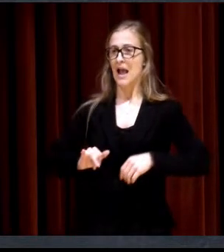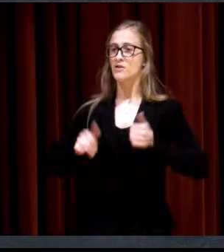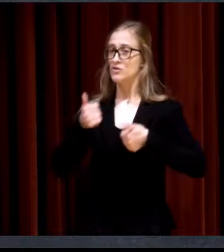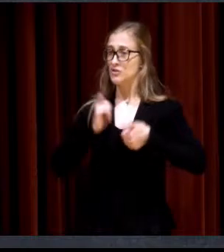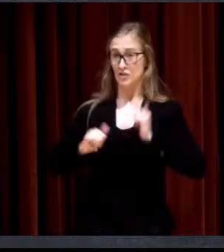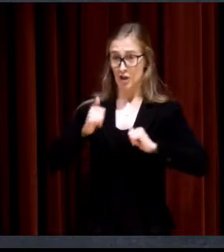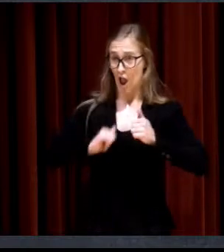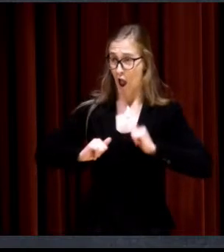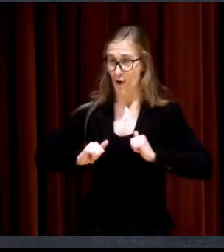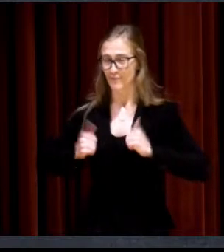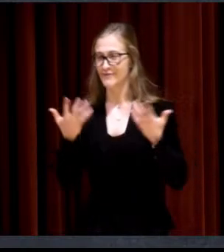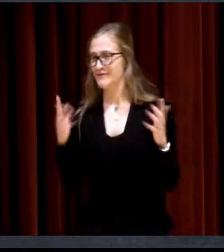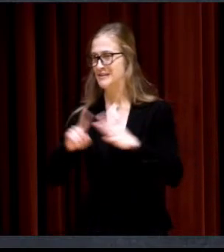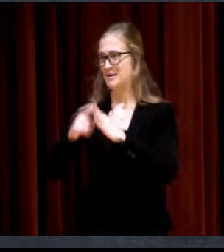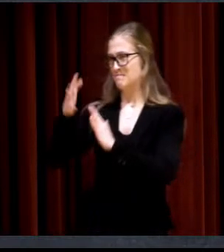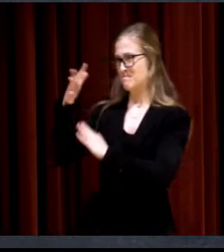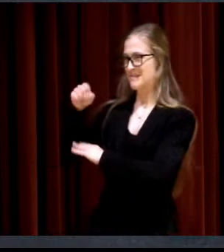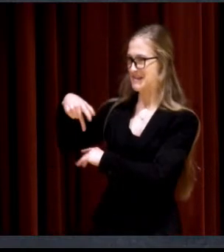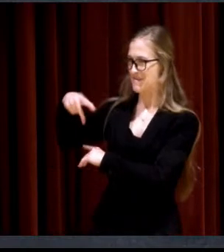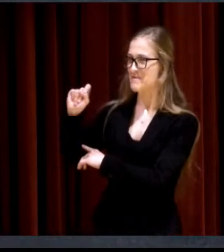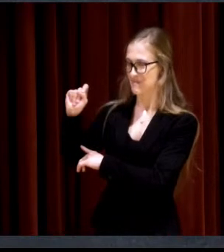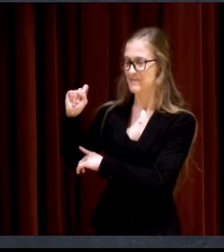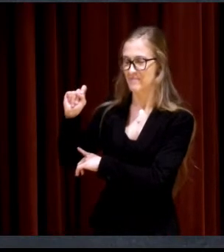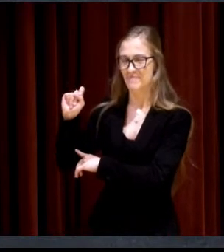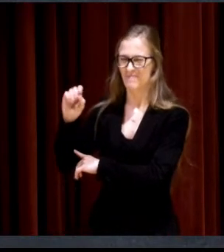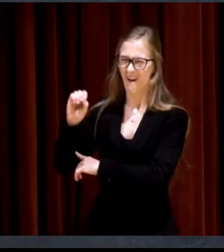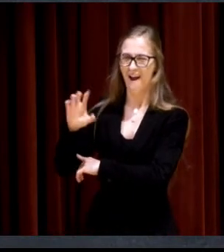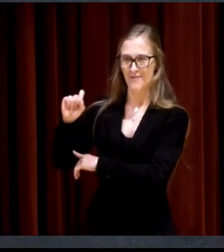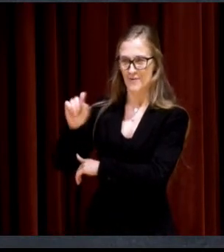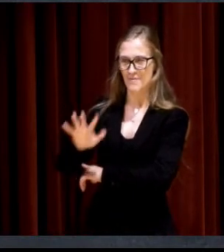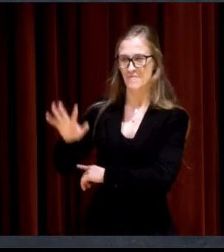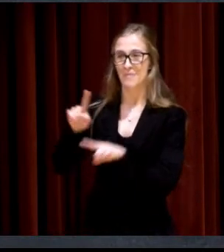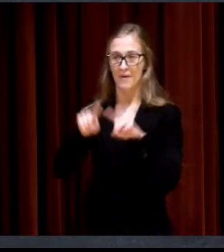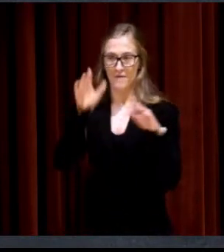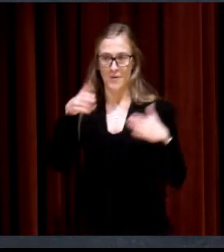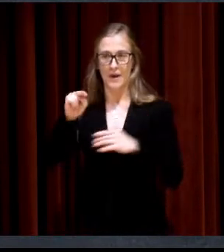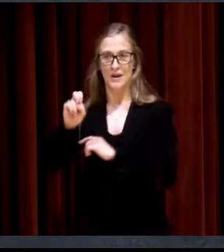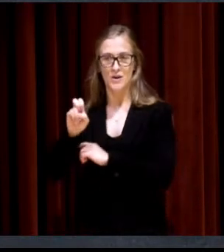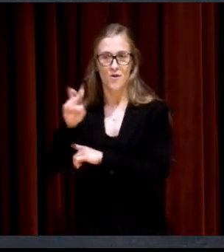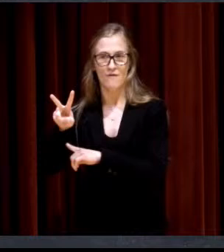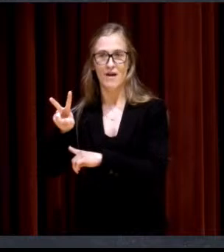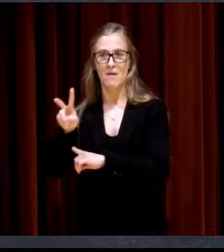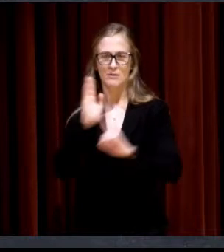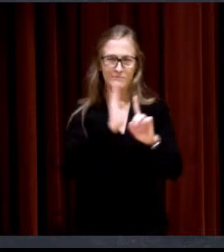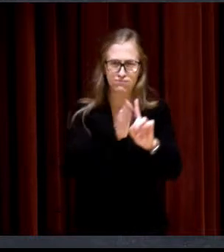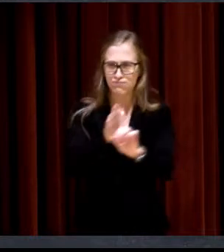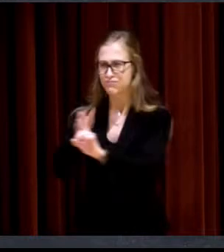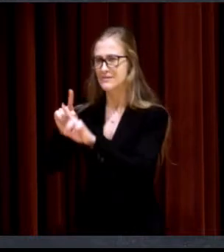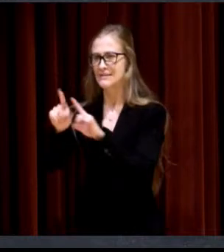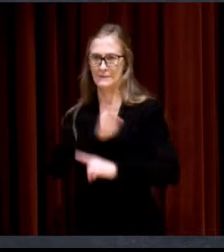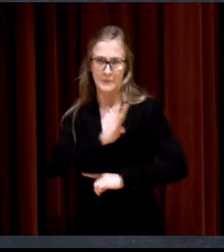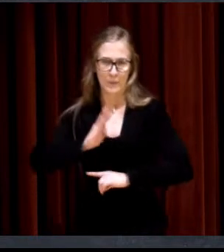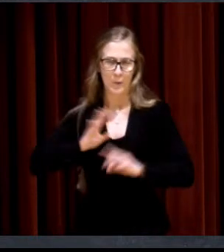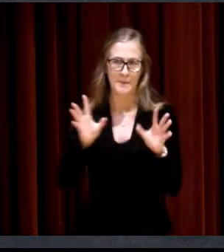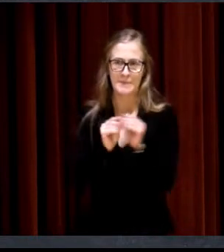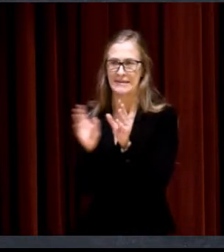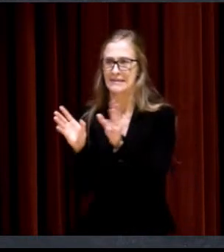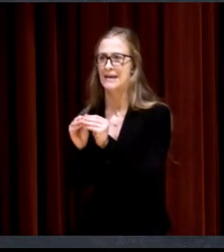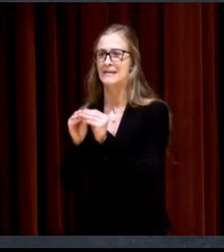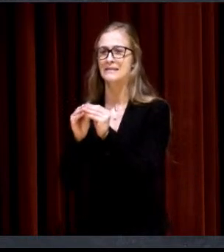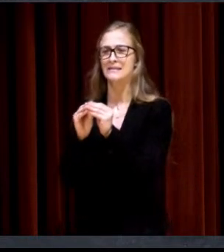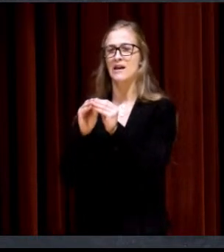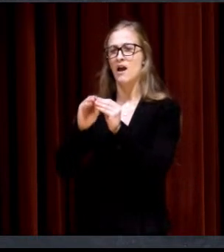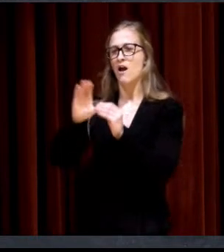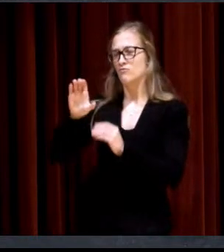since probably September, October, but focusing on November. We went to all the board meetings. We met with Christina, Red Clay,